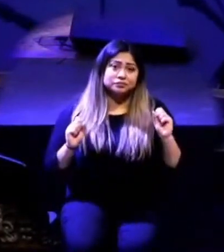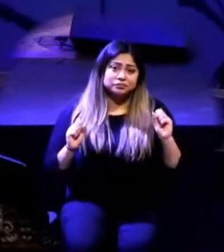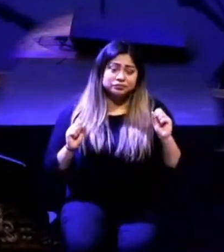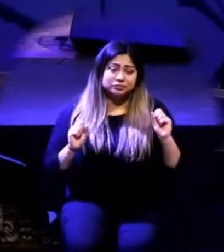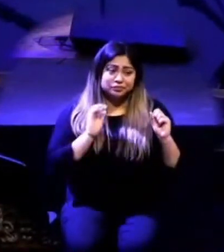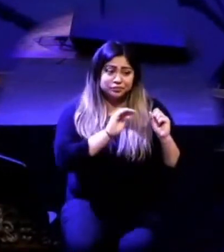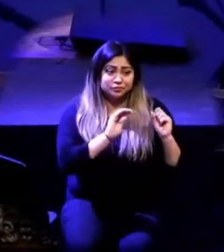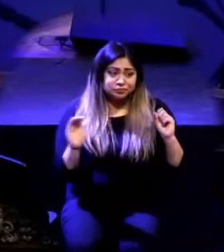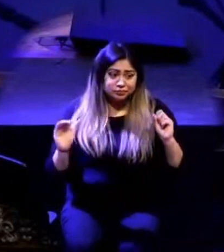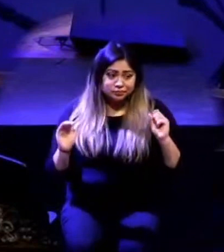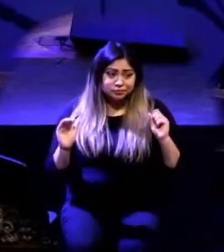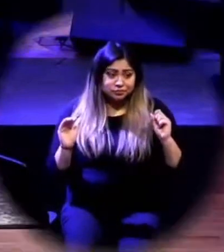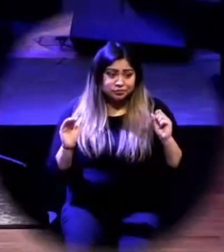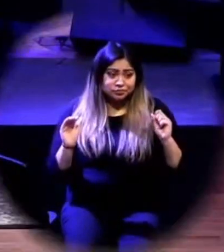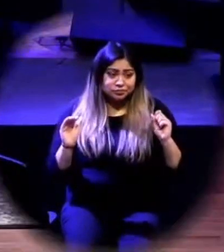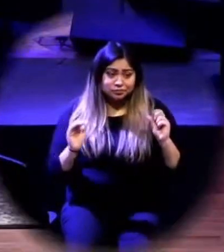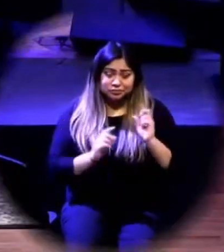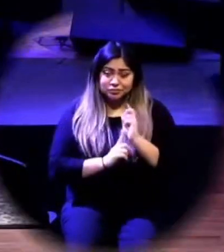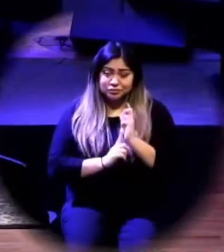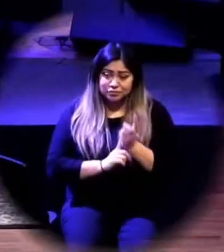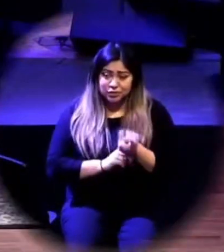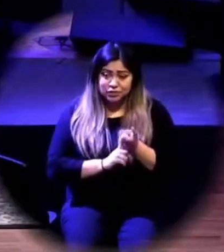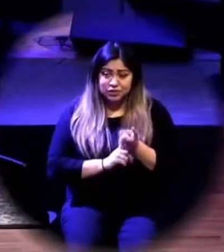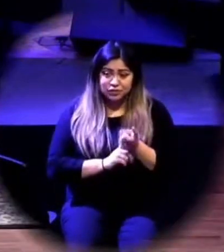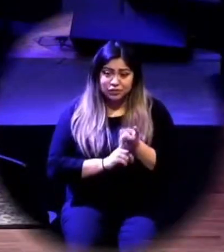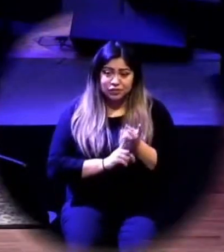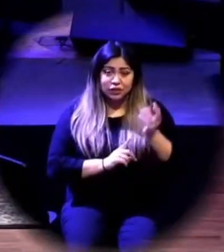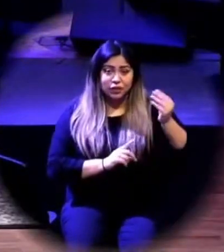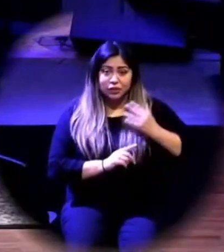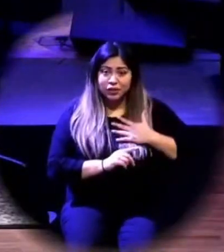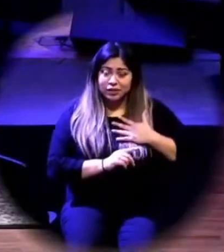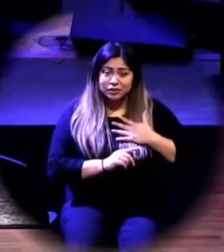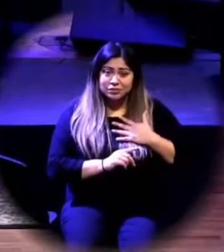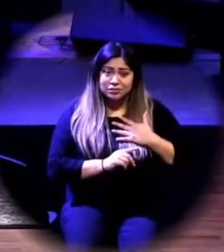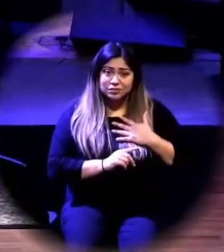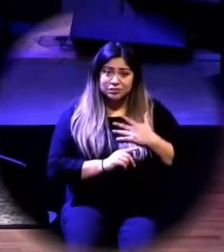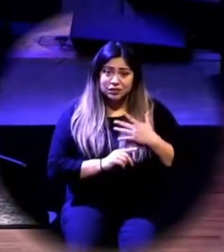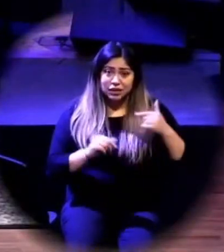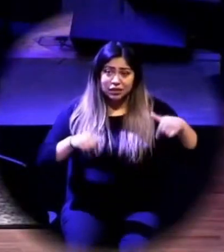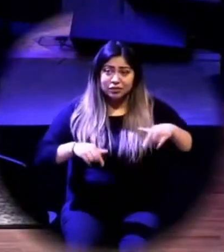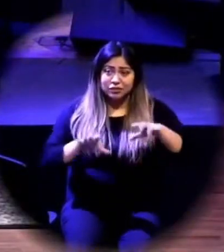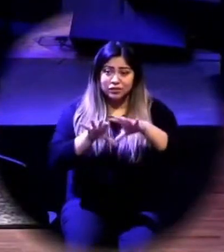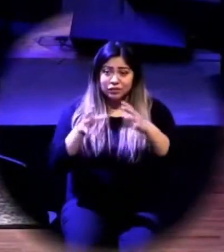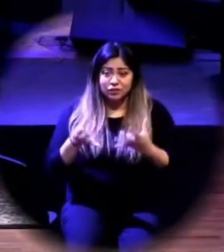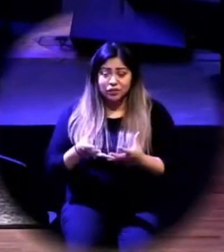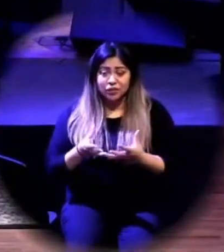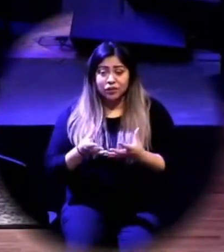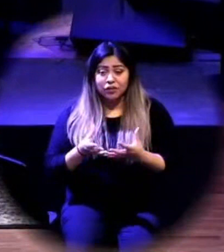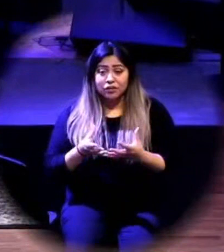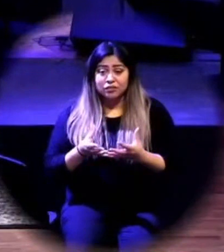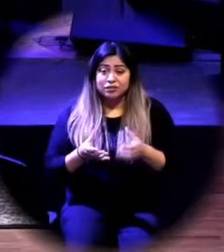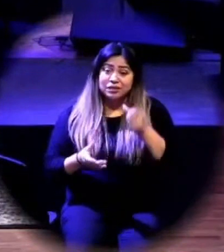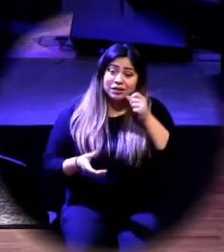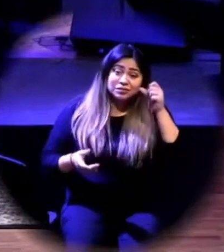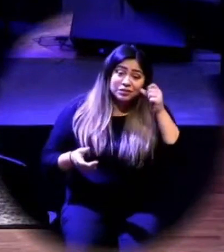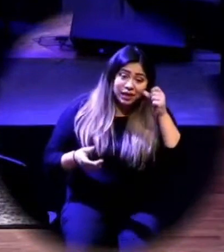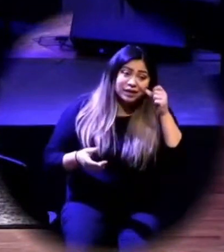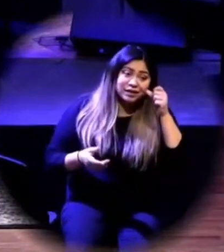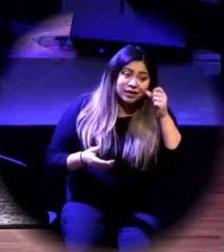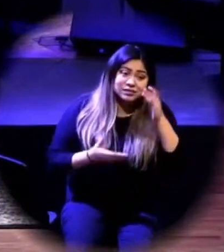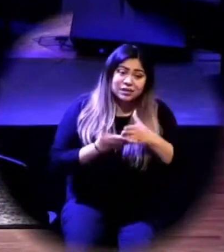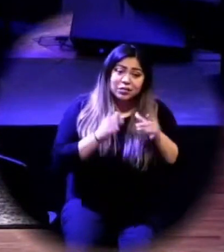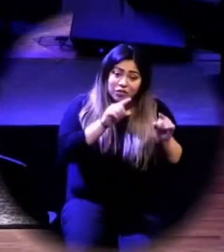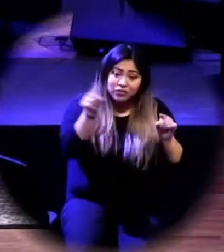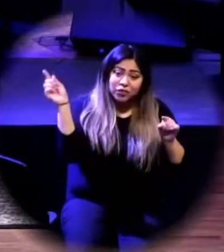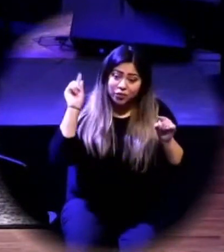Friends, we've had moments of great celebration on this earth. Some of you Baylor fans were celebrating really yesterday. I don't know if we have